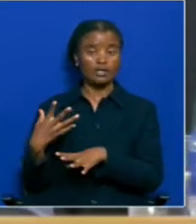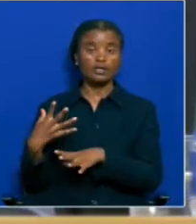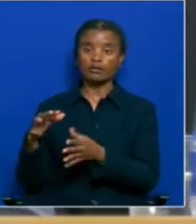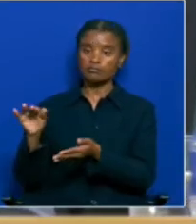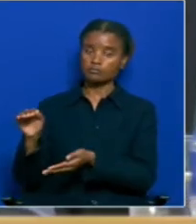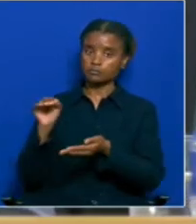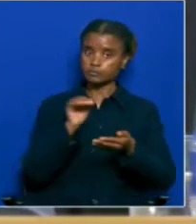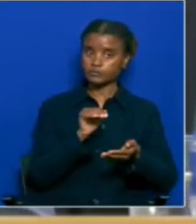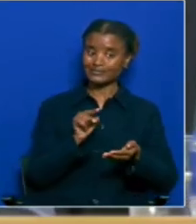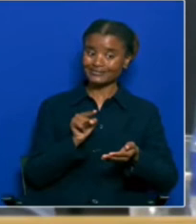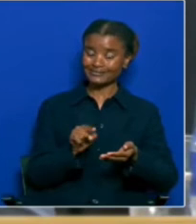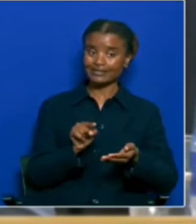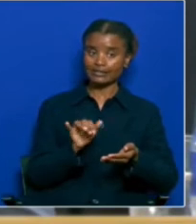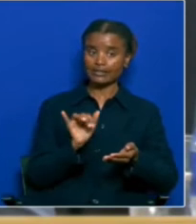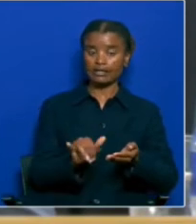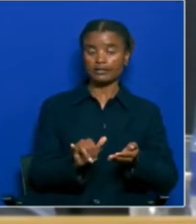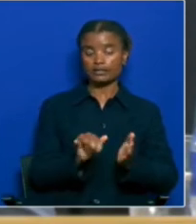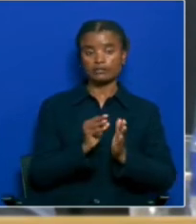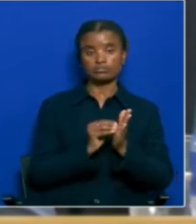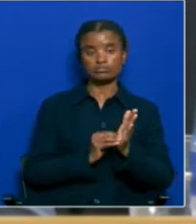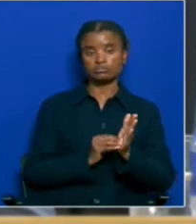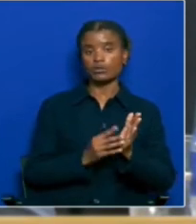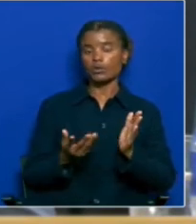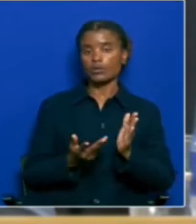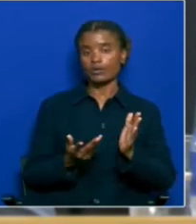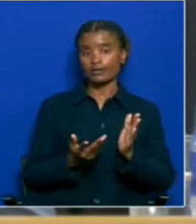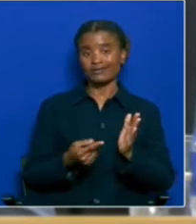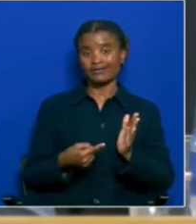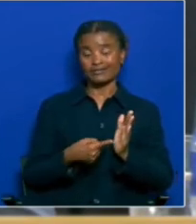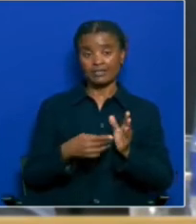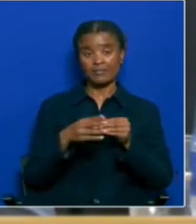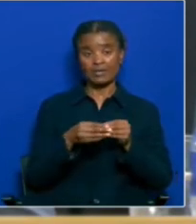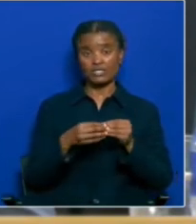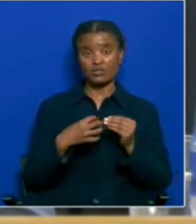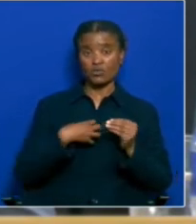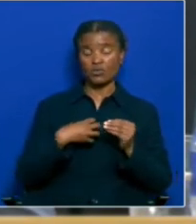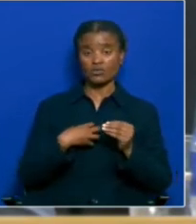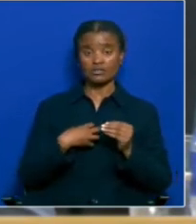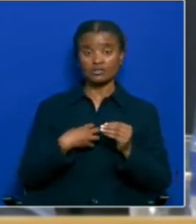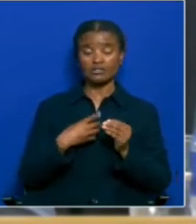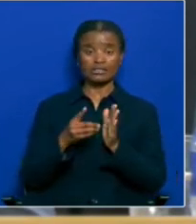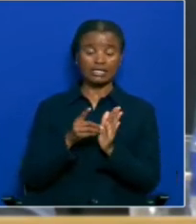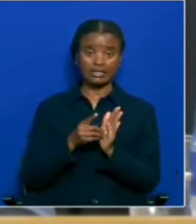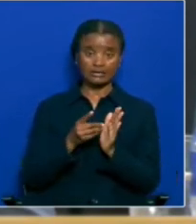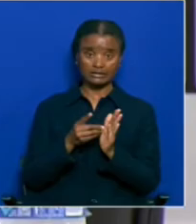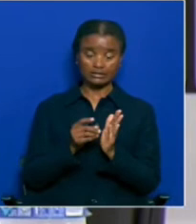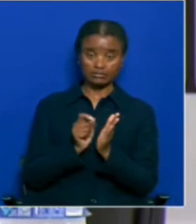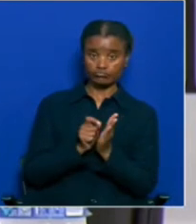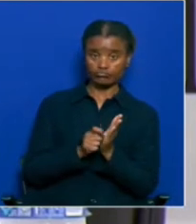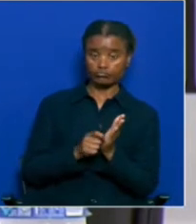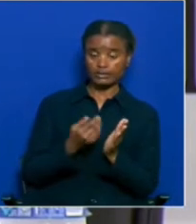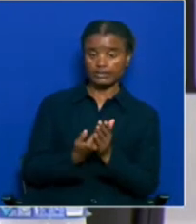and the fact that they've confiscated goods is in the member's own individual diary. From our side, we can